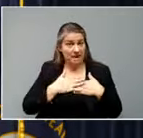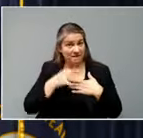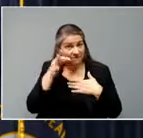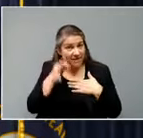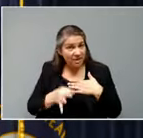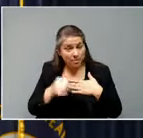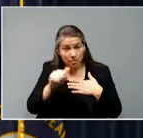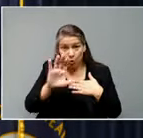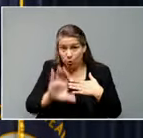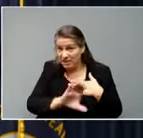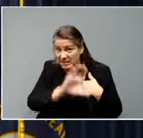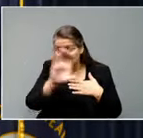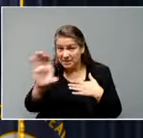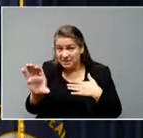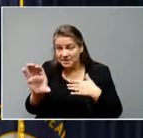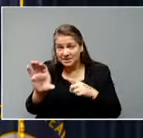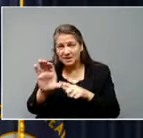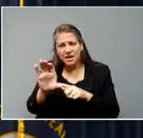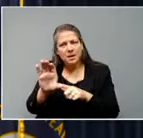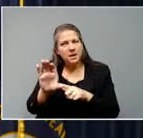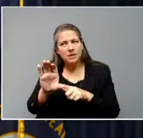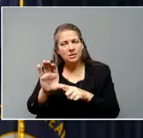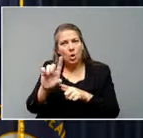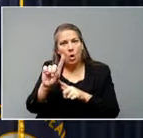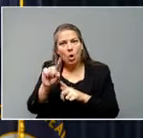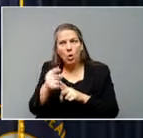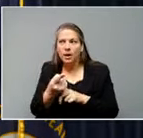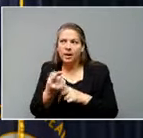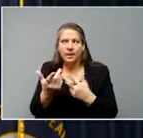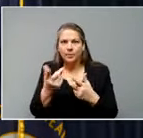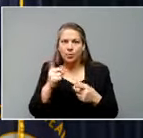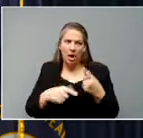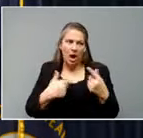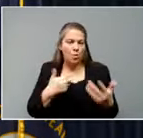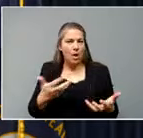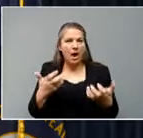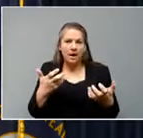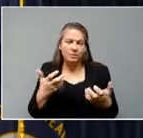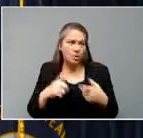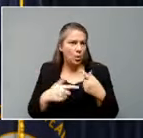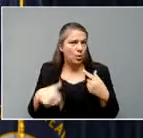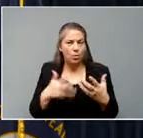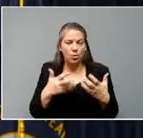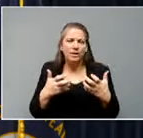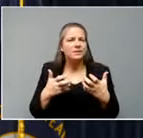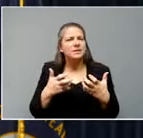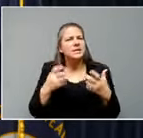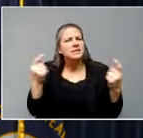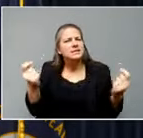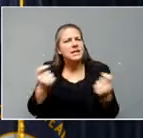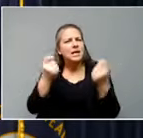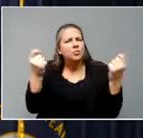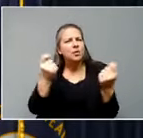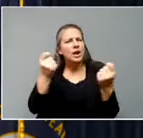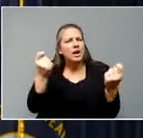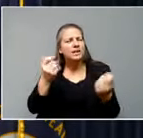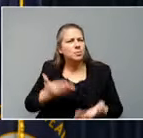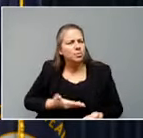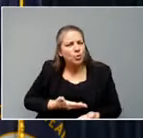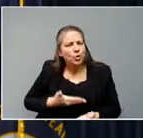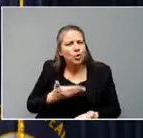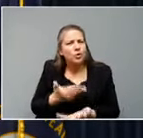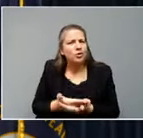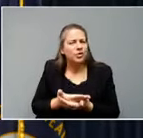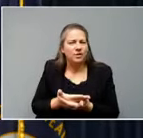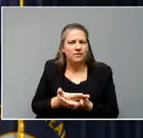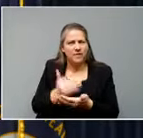is about a lot more than just getting to do what we want to do. It's about celebrating the birth of the individual